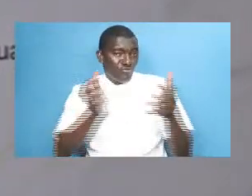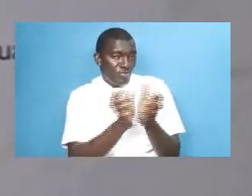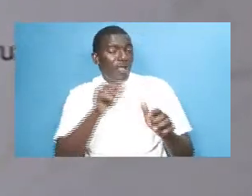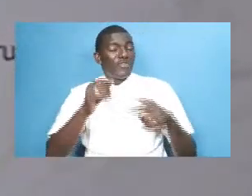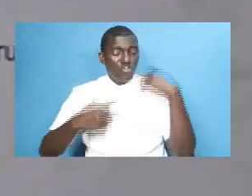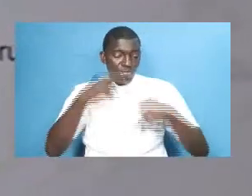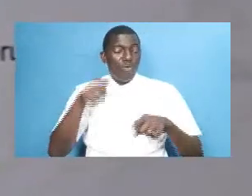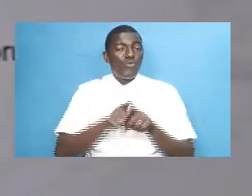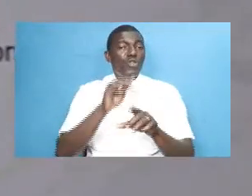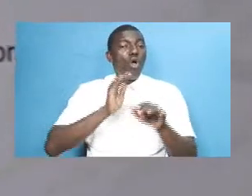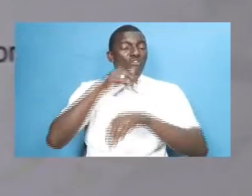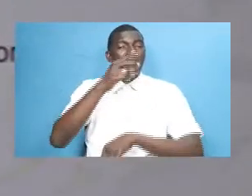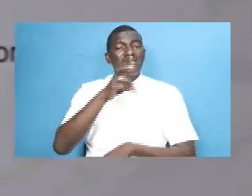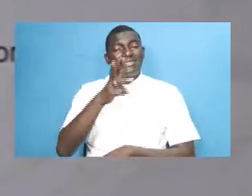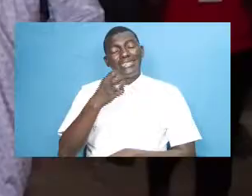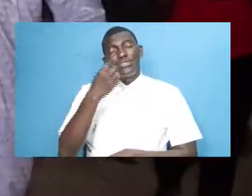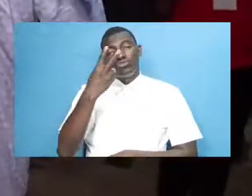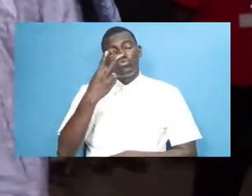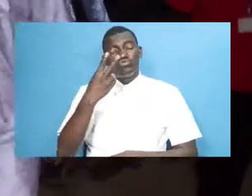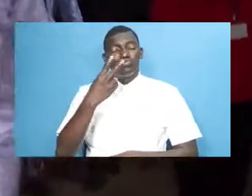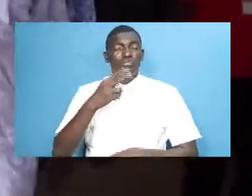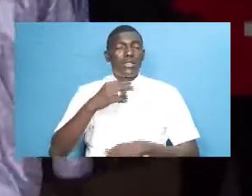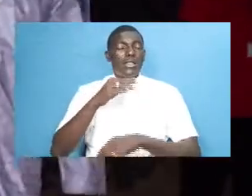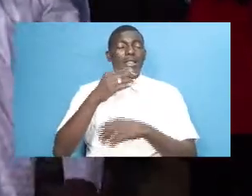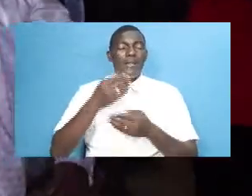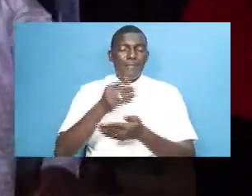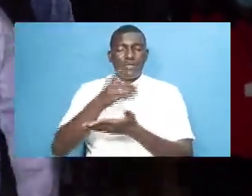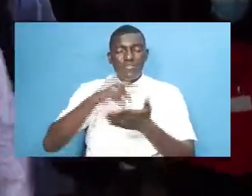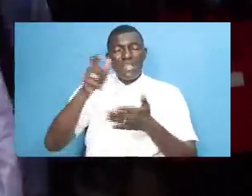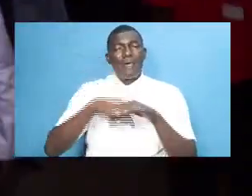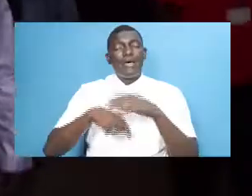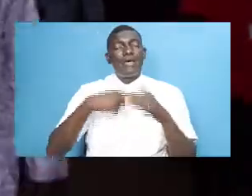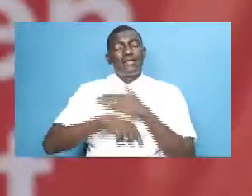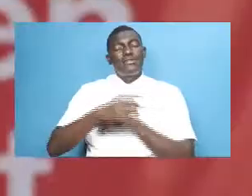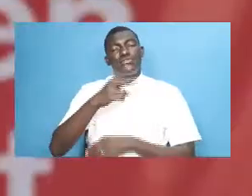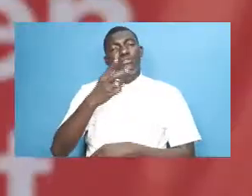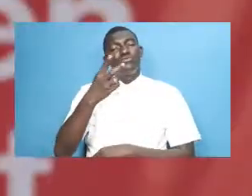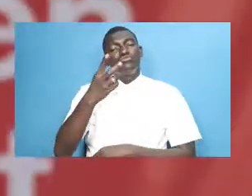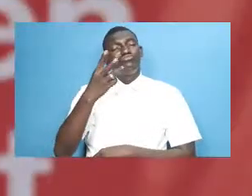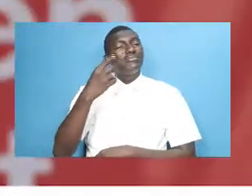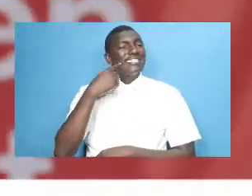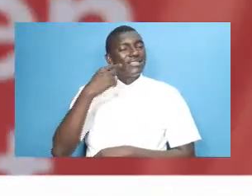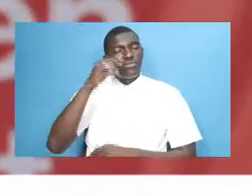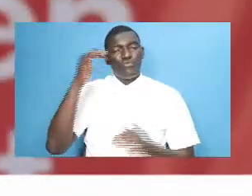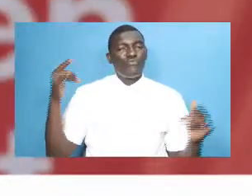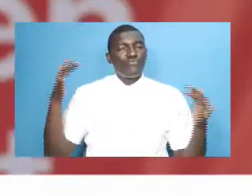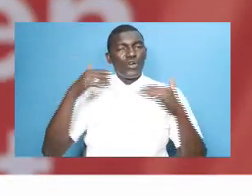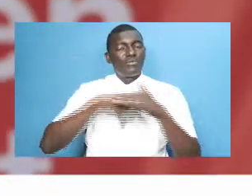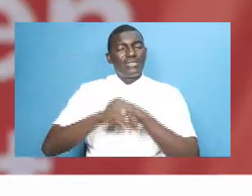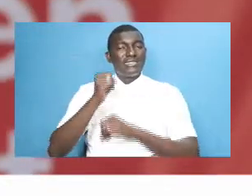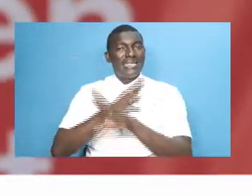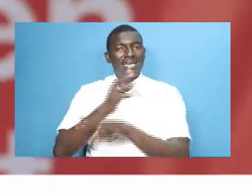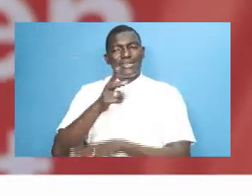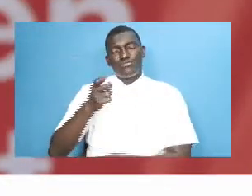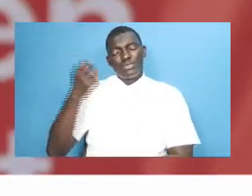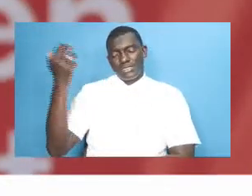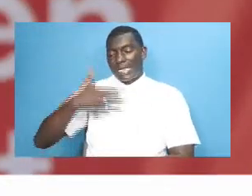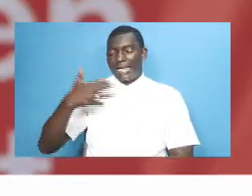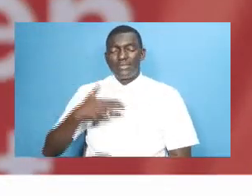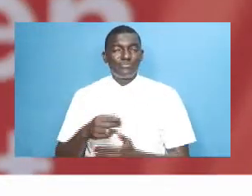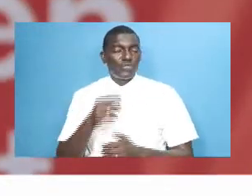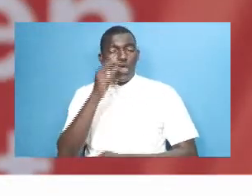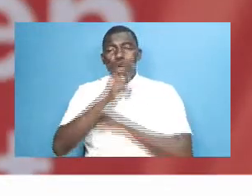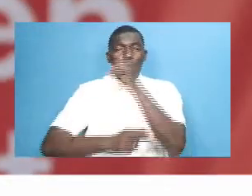32 applicants in the sub-region during a 3-day forum in Ghana in 2019. The goal of